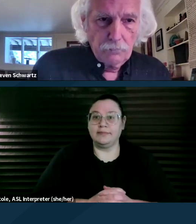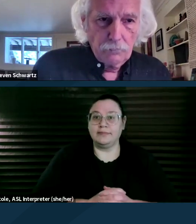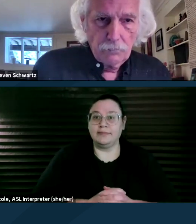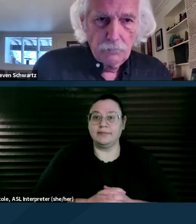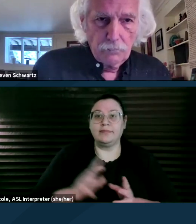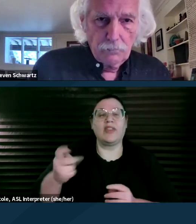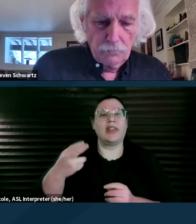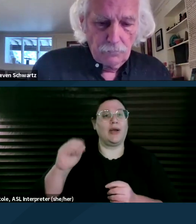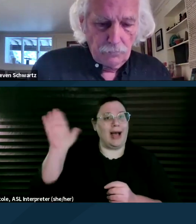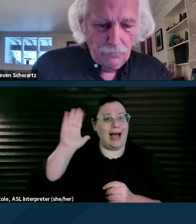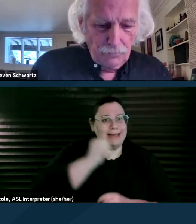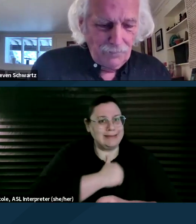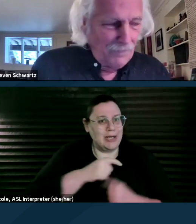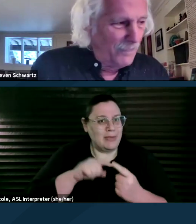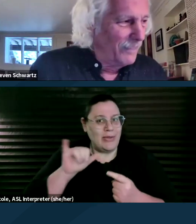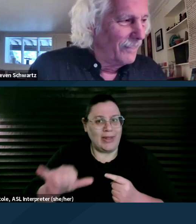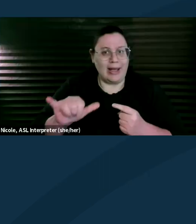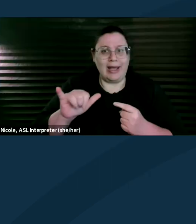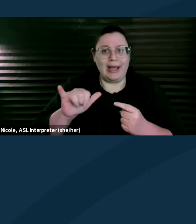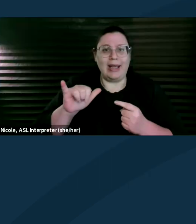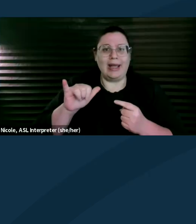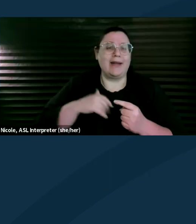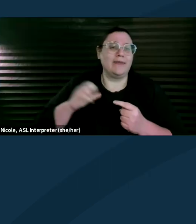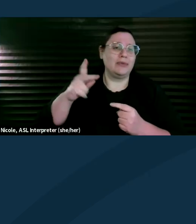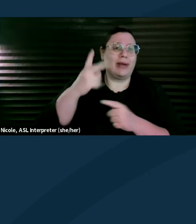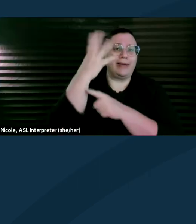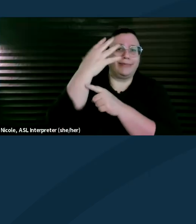All right, I'm sorry about that. I had to come back on camera.